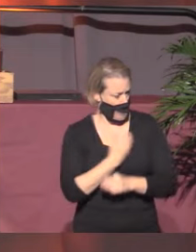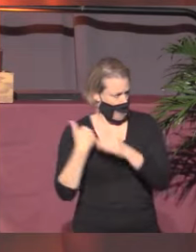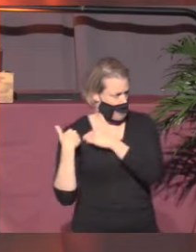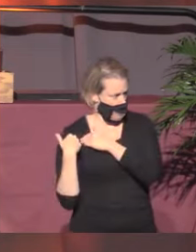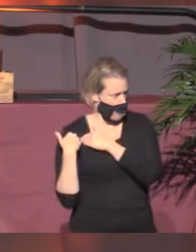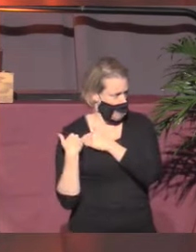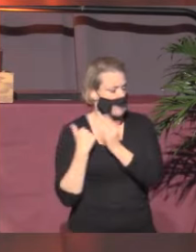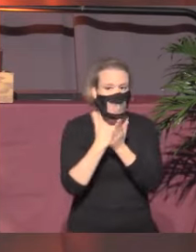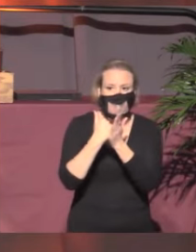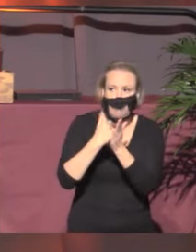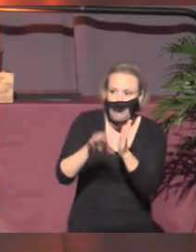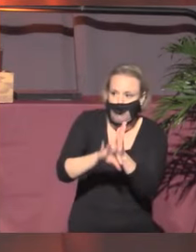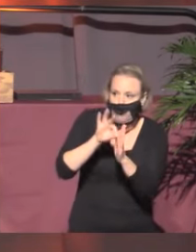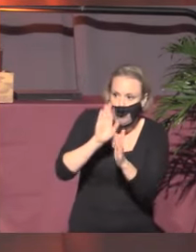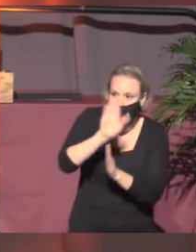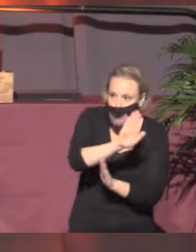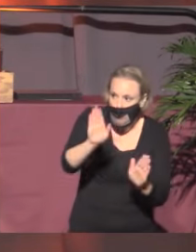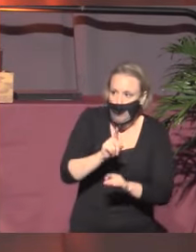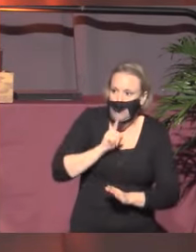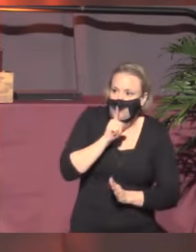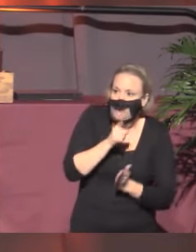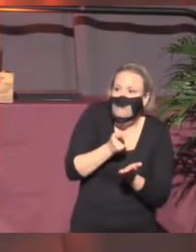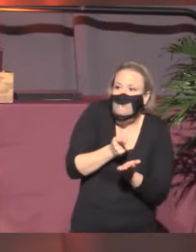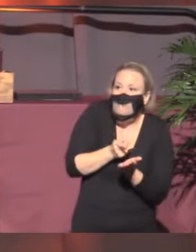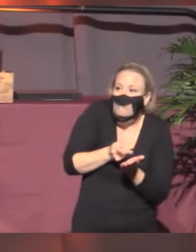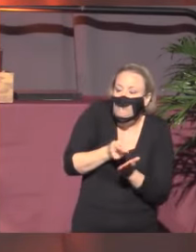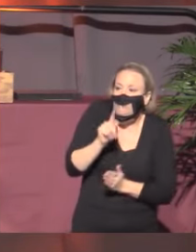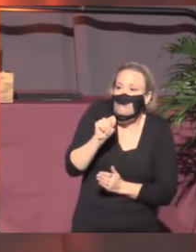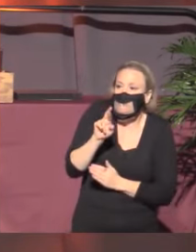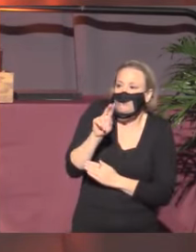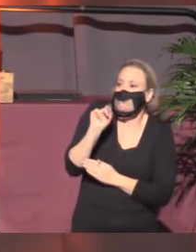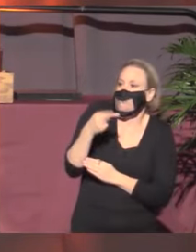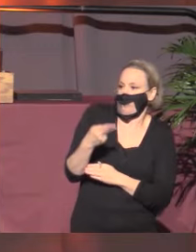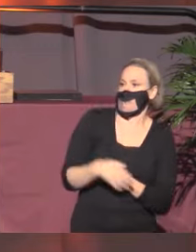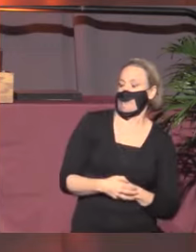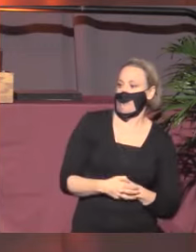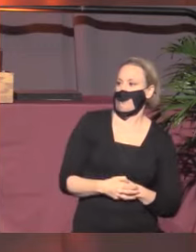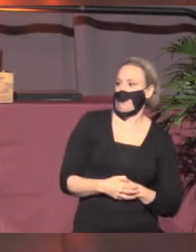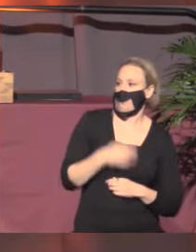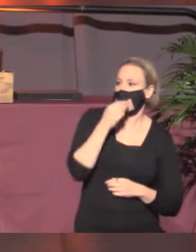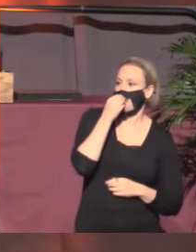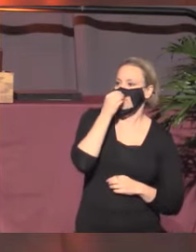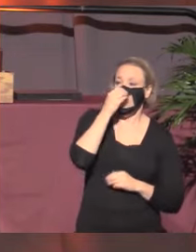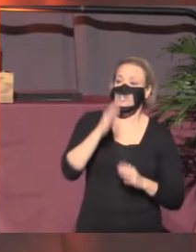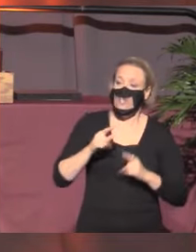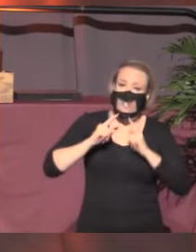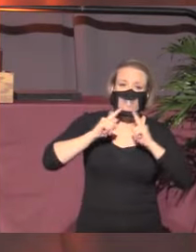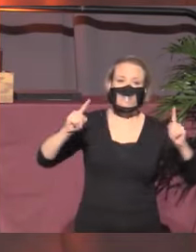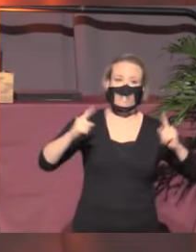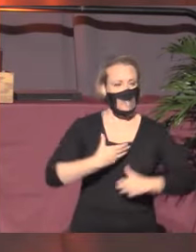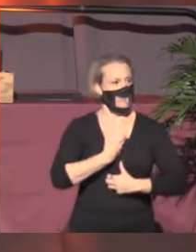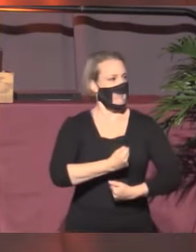truth so you can speak confidently with conviction? Is it not our job